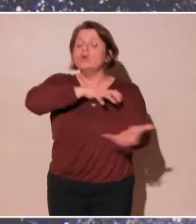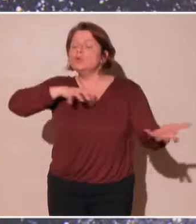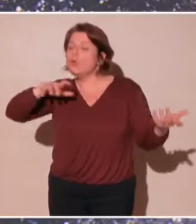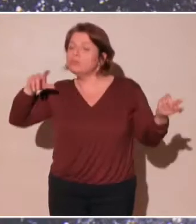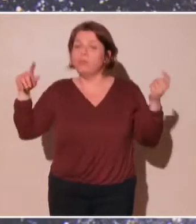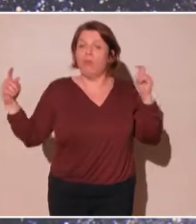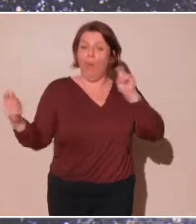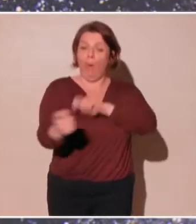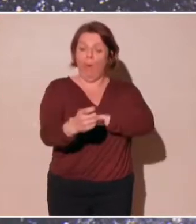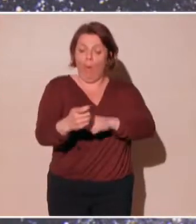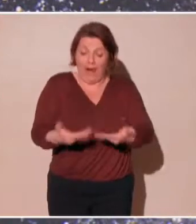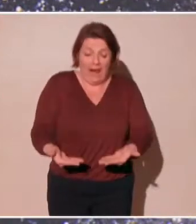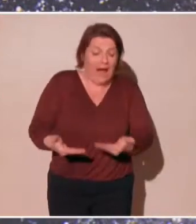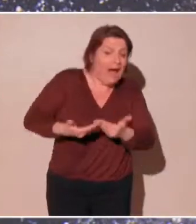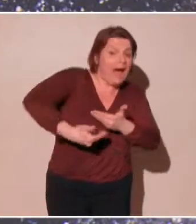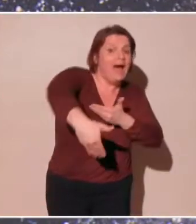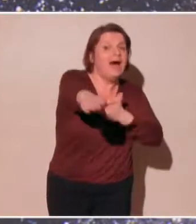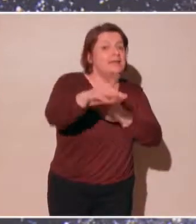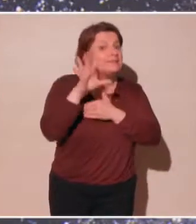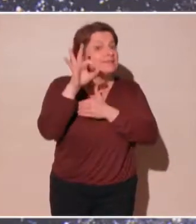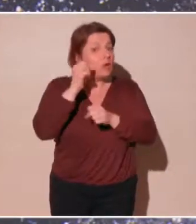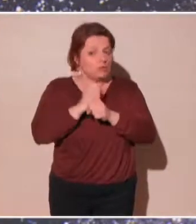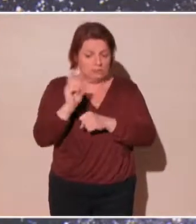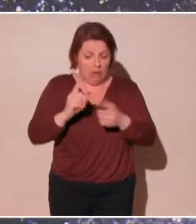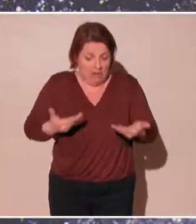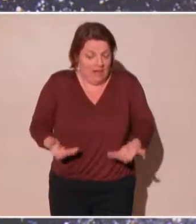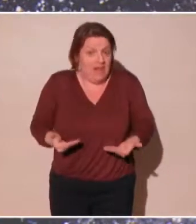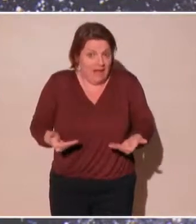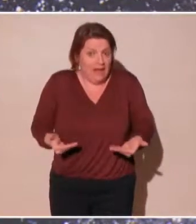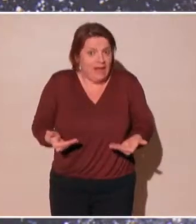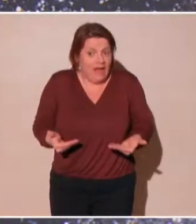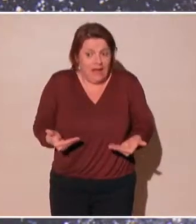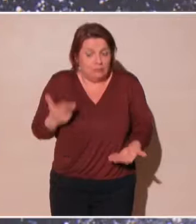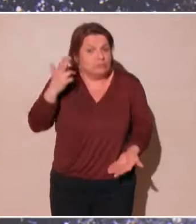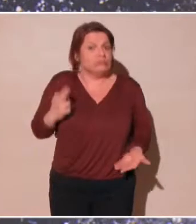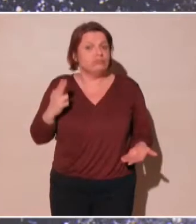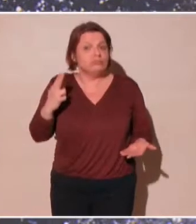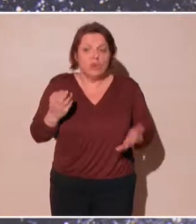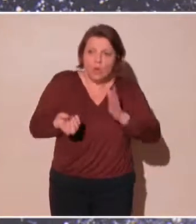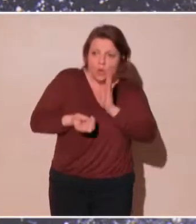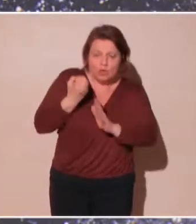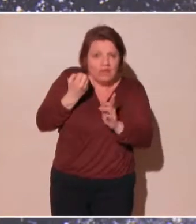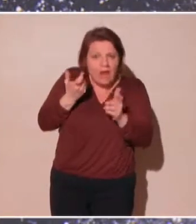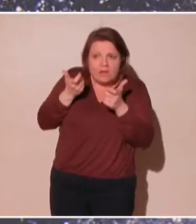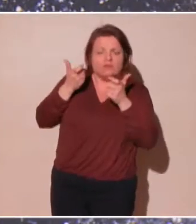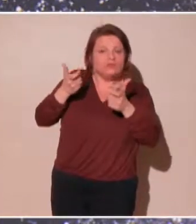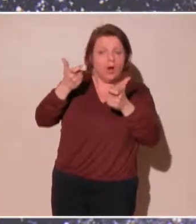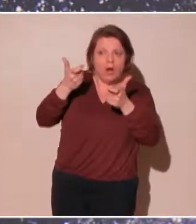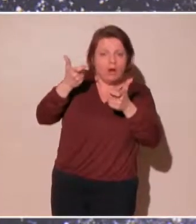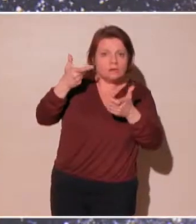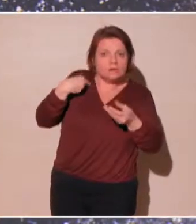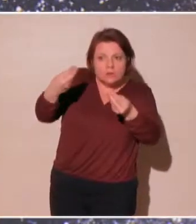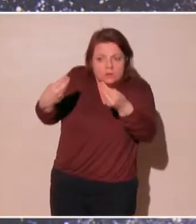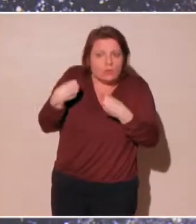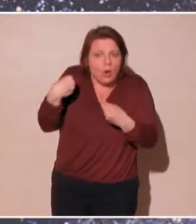way. And then for 15 or 60 years, this continued. Today, it is really on its track. There are